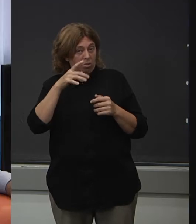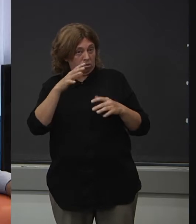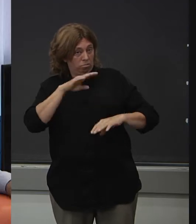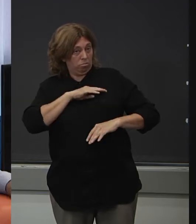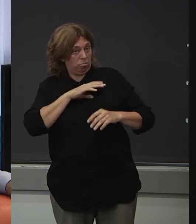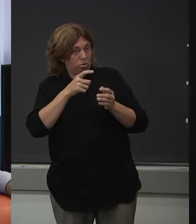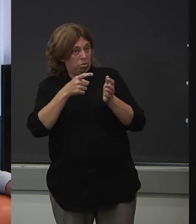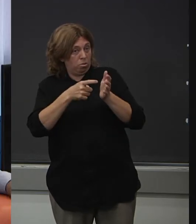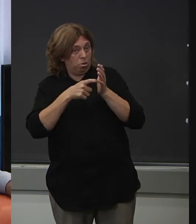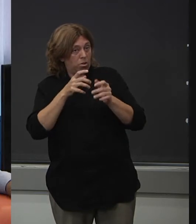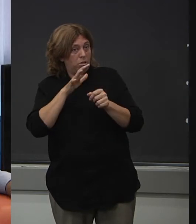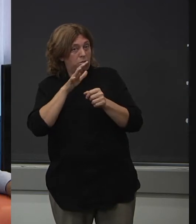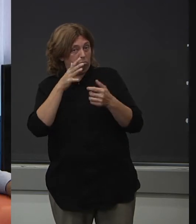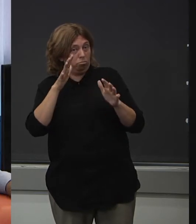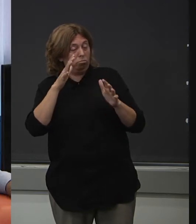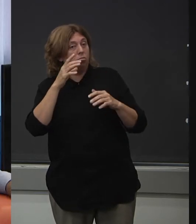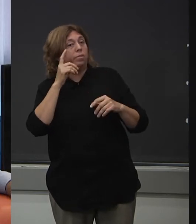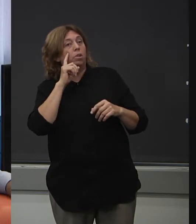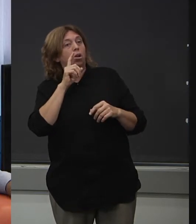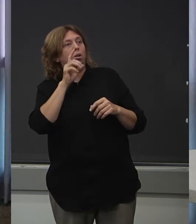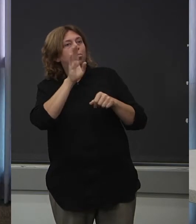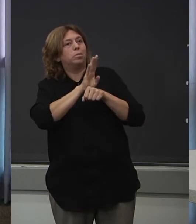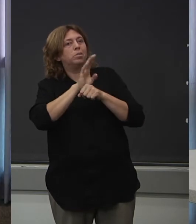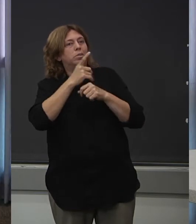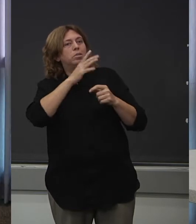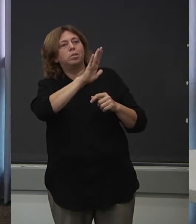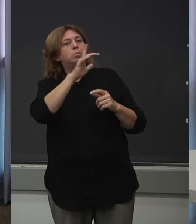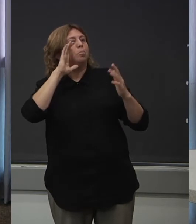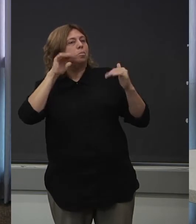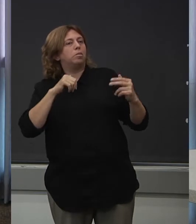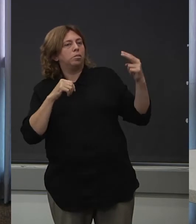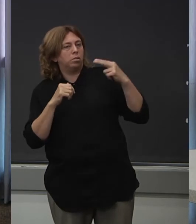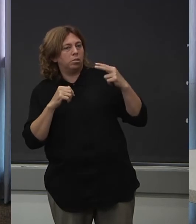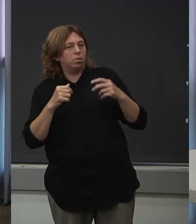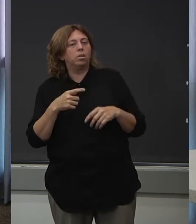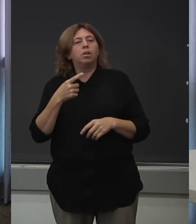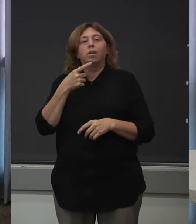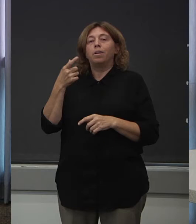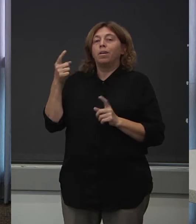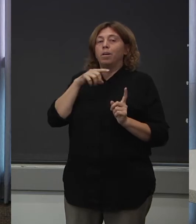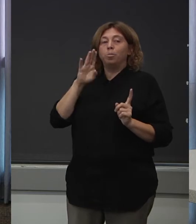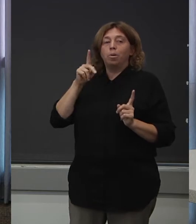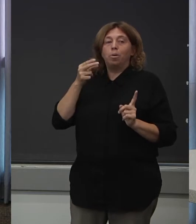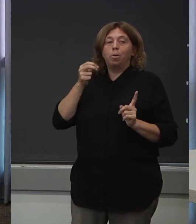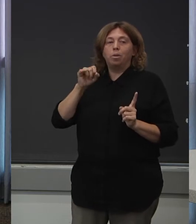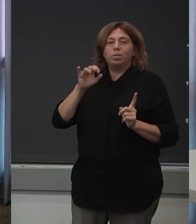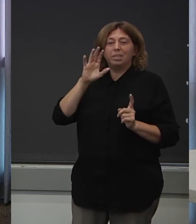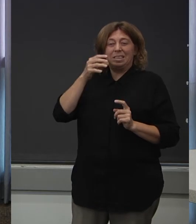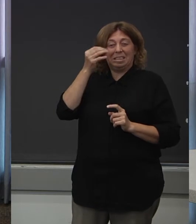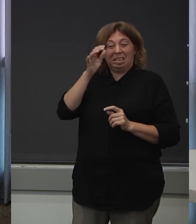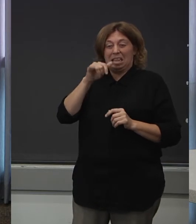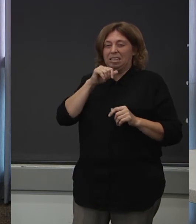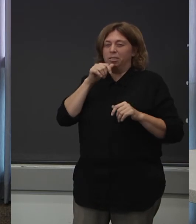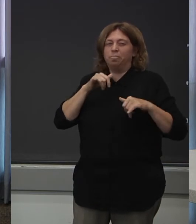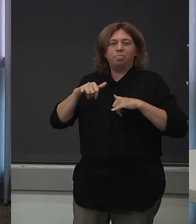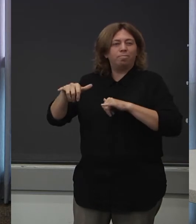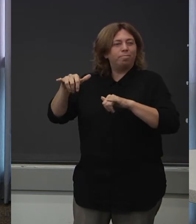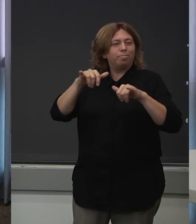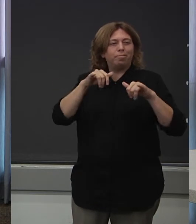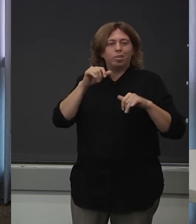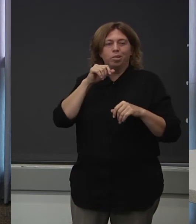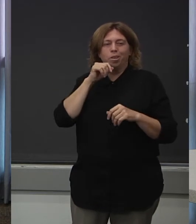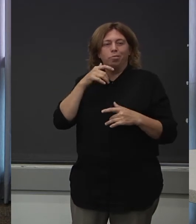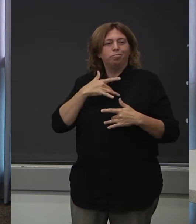I guess either one of us can say no, that's not accurate. You need to do more than simply inform people, and